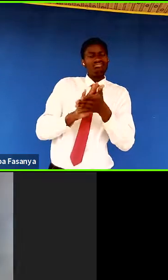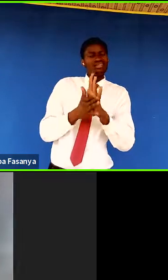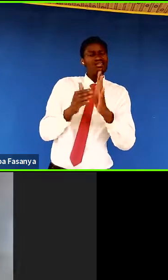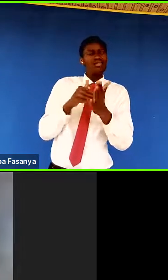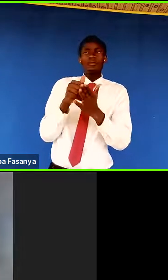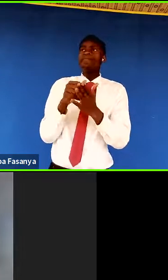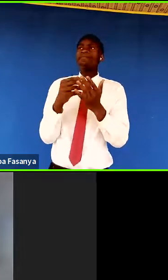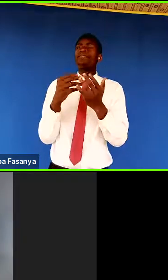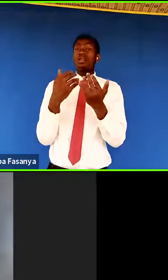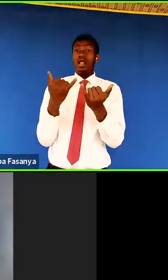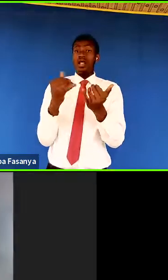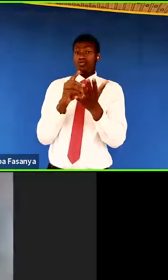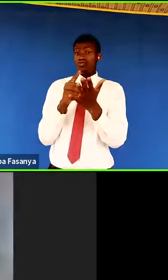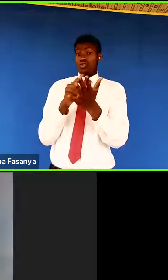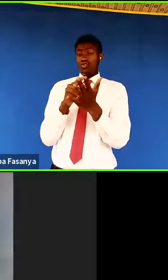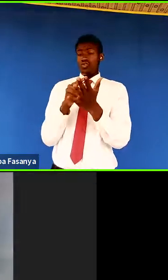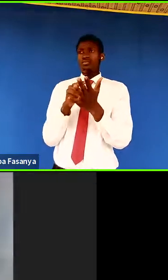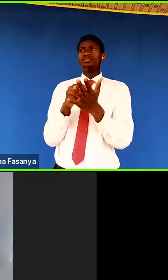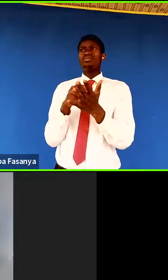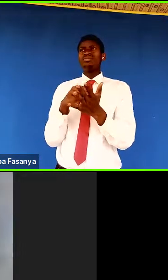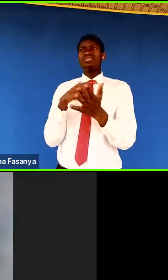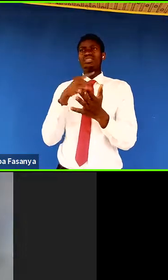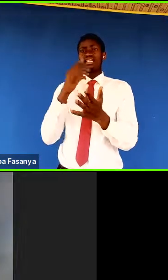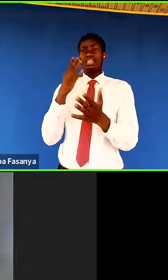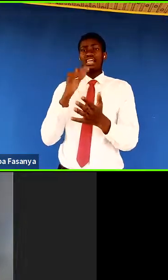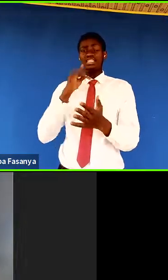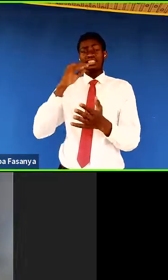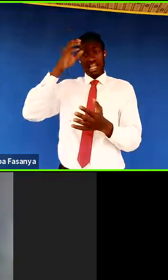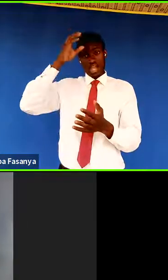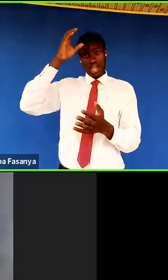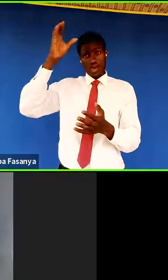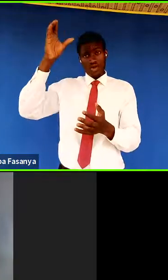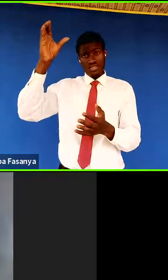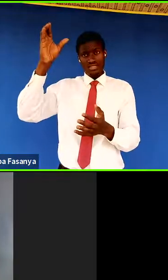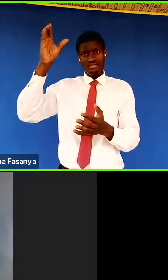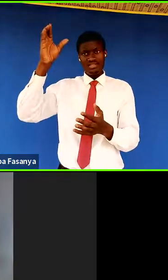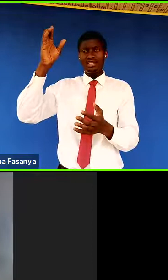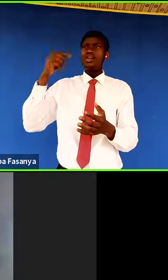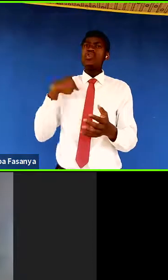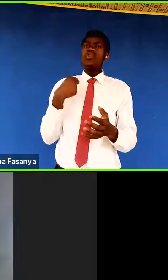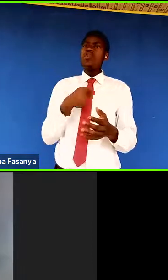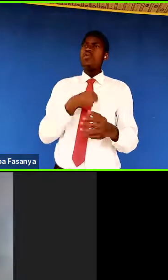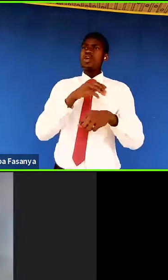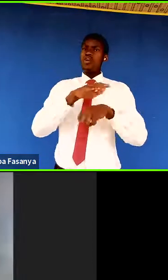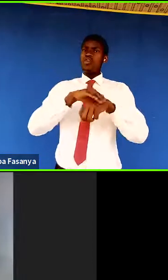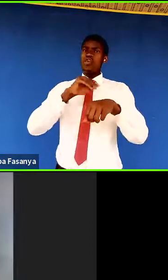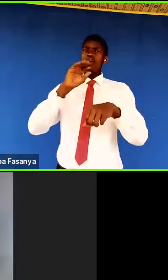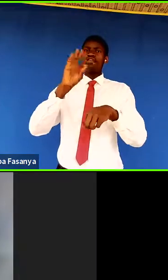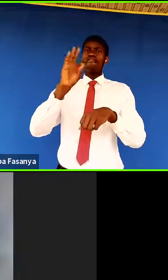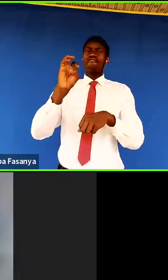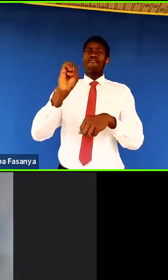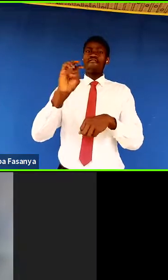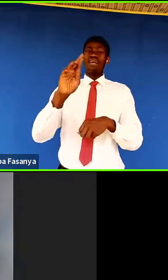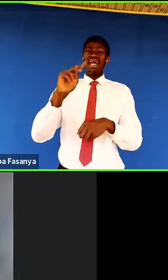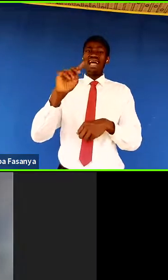there is now a concept, because there is now a concept we call fertility preservation,